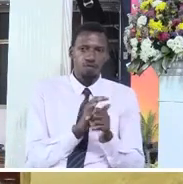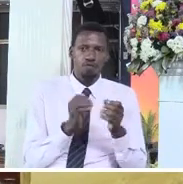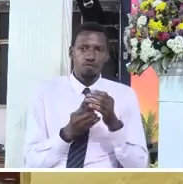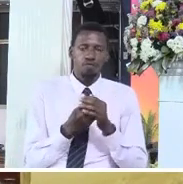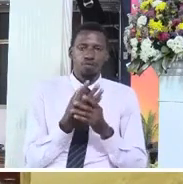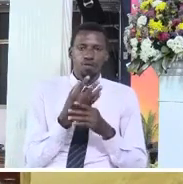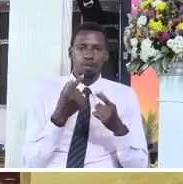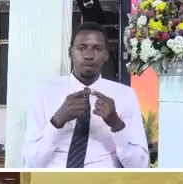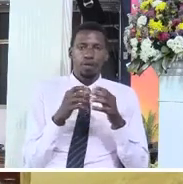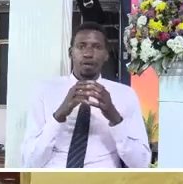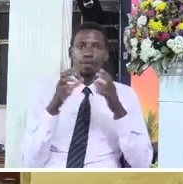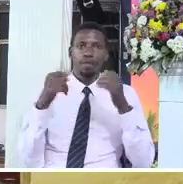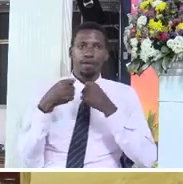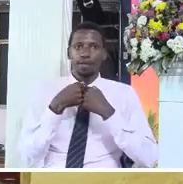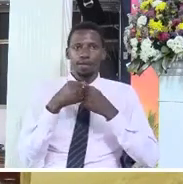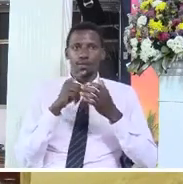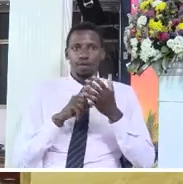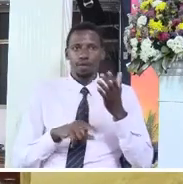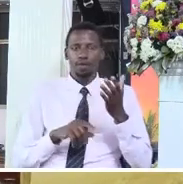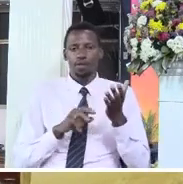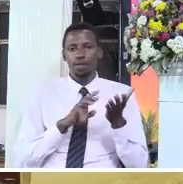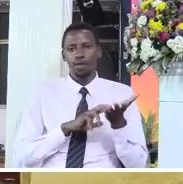is resources.